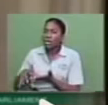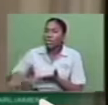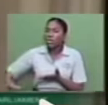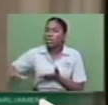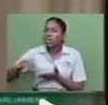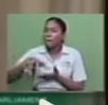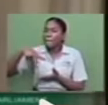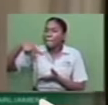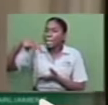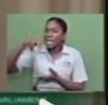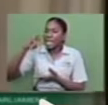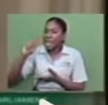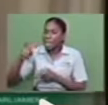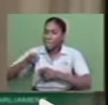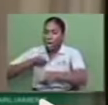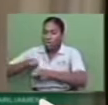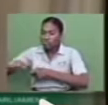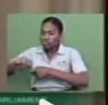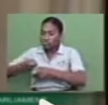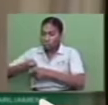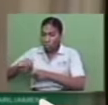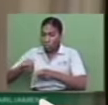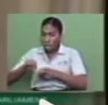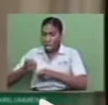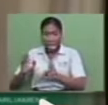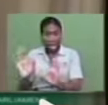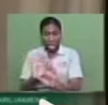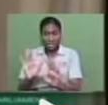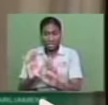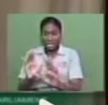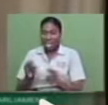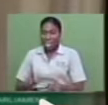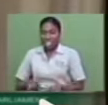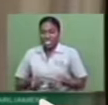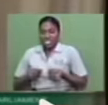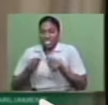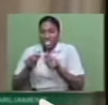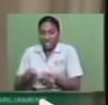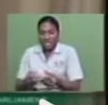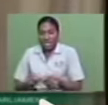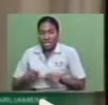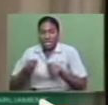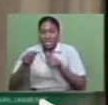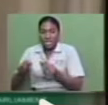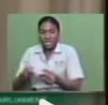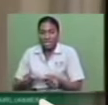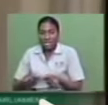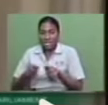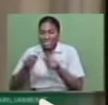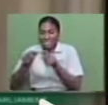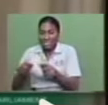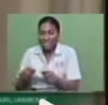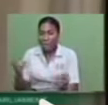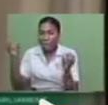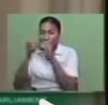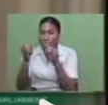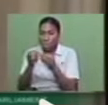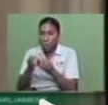PNM are given much less resources, even though they have far more burgesses there.